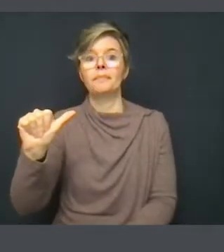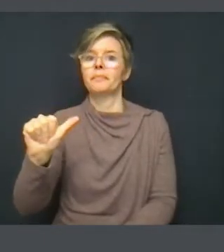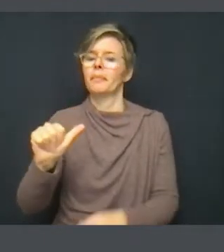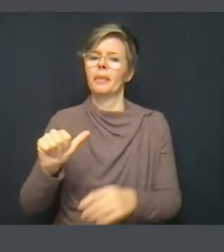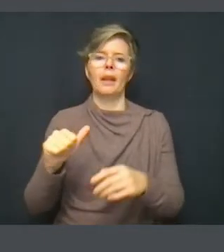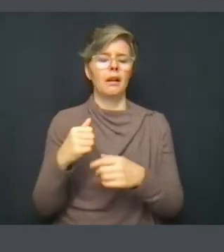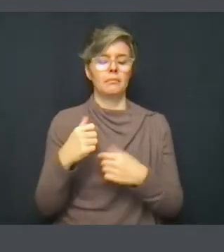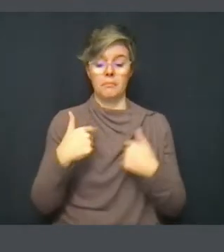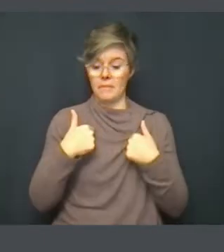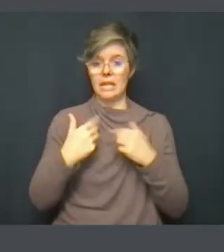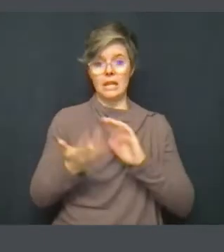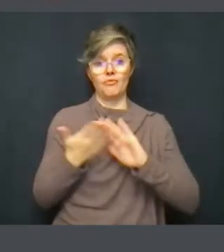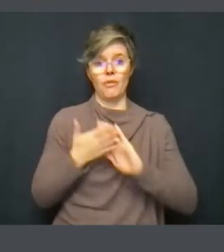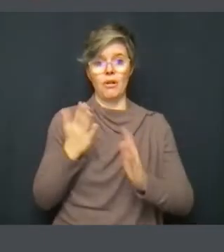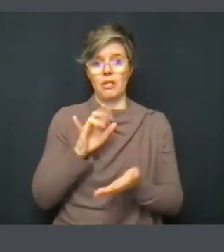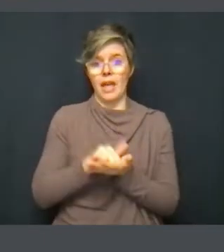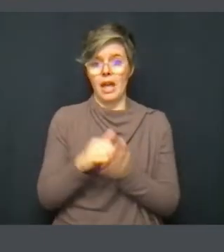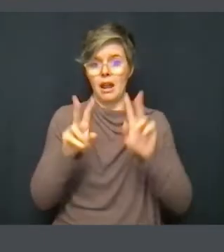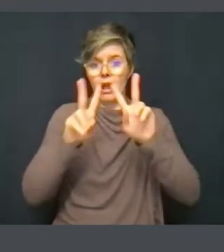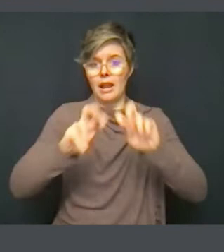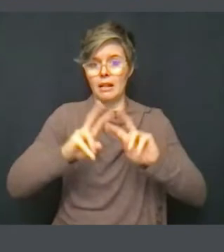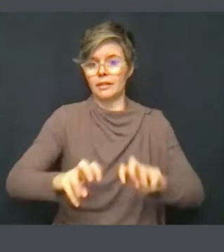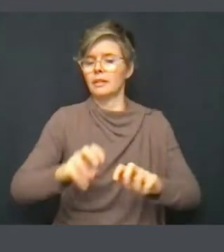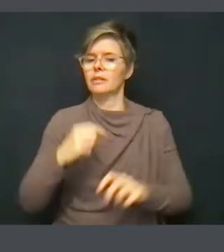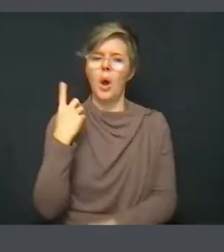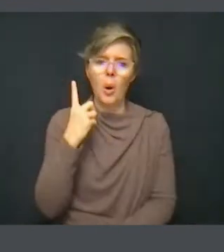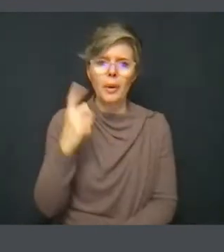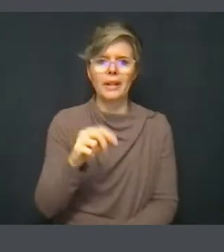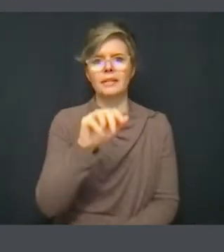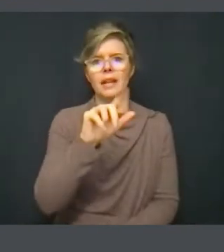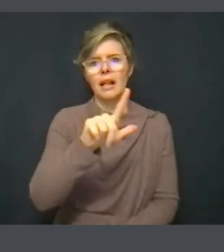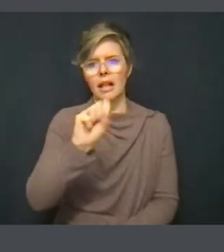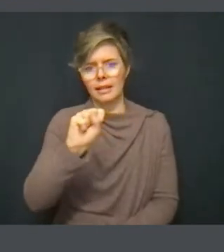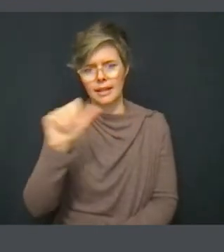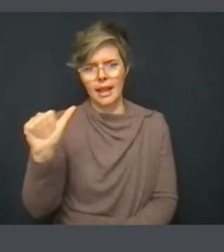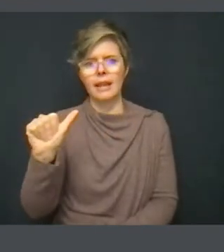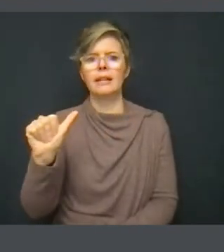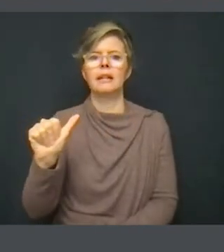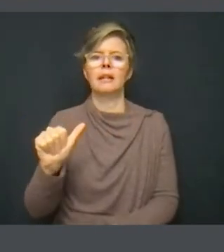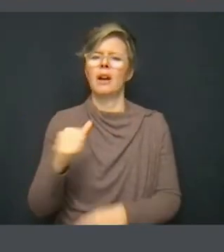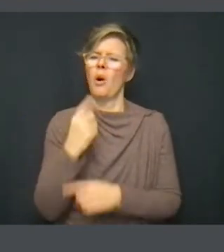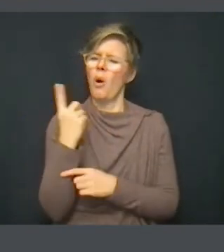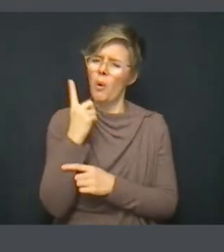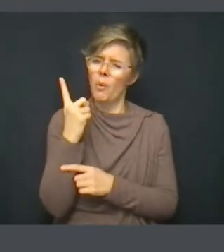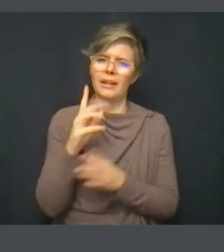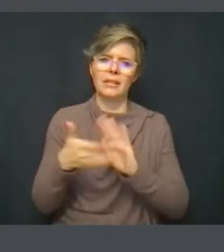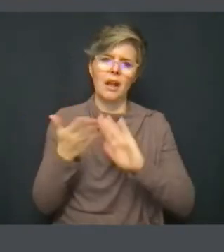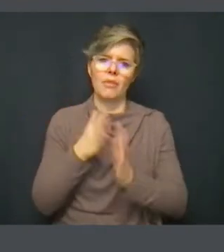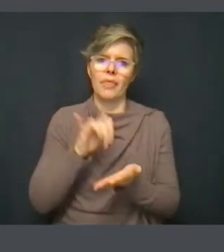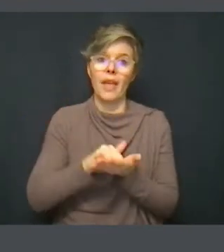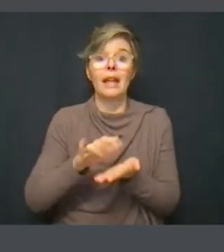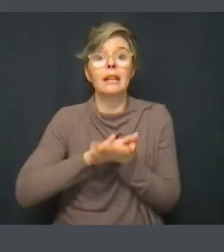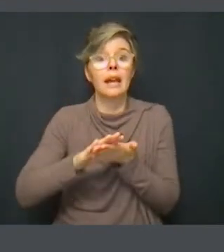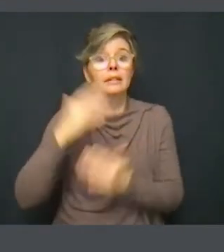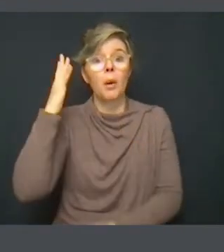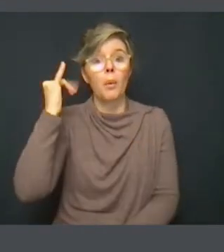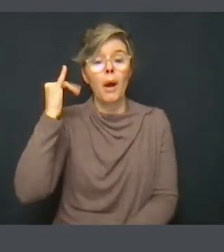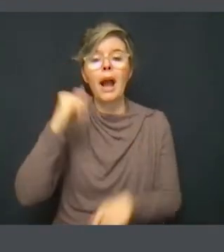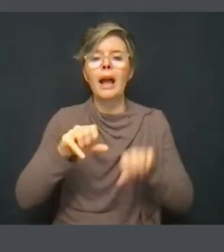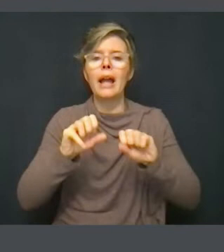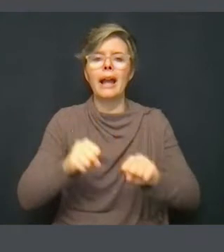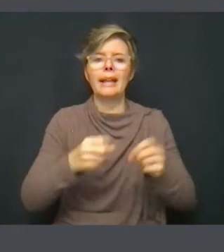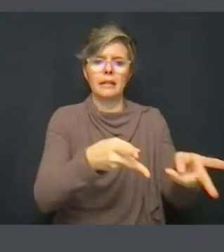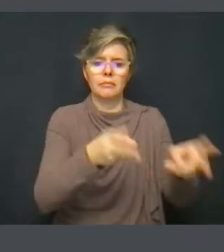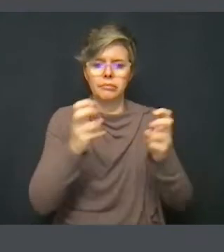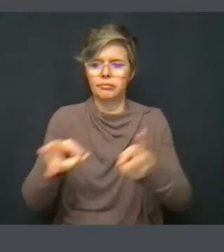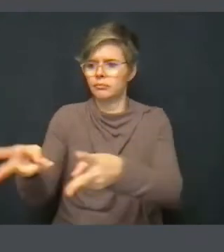assessed. It's a developmentally sensitive task. It's nice because this is one task where you can get information on multiple domains of